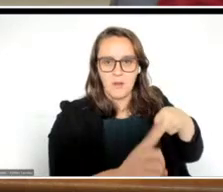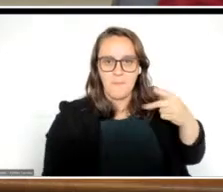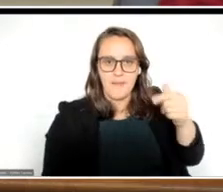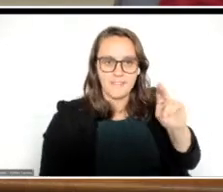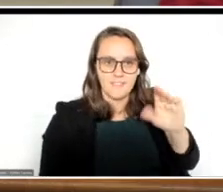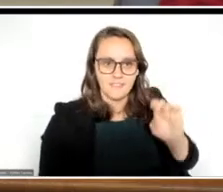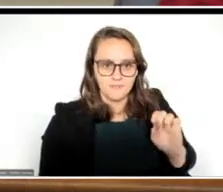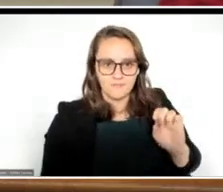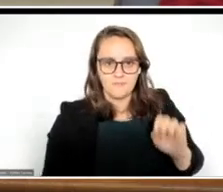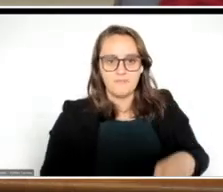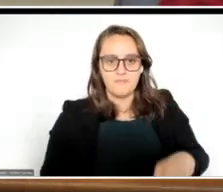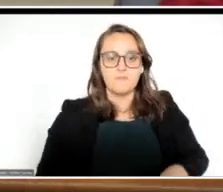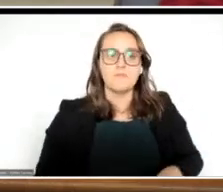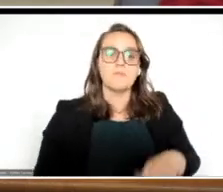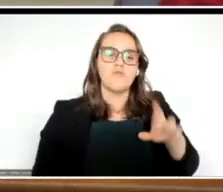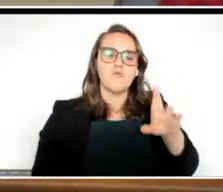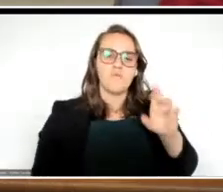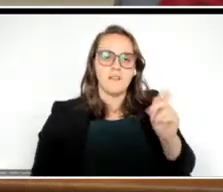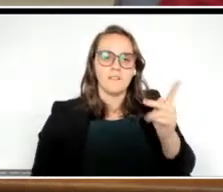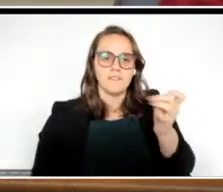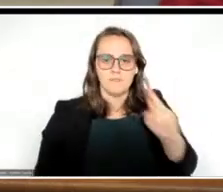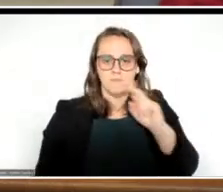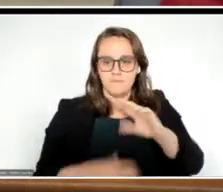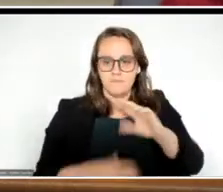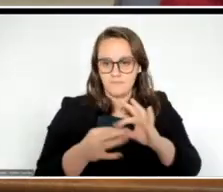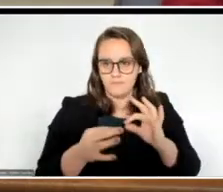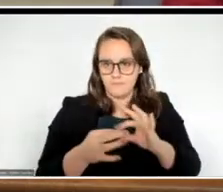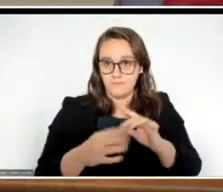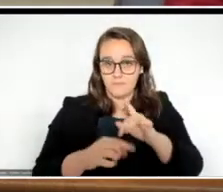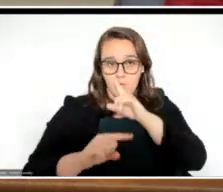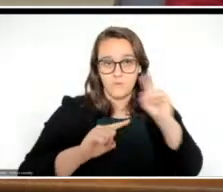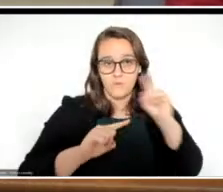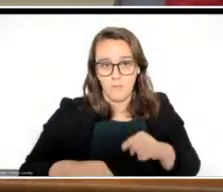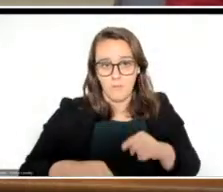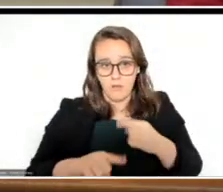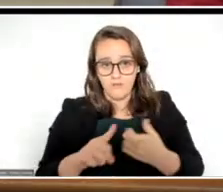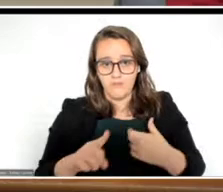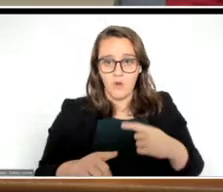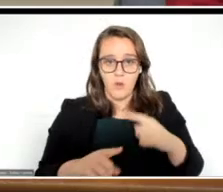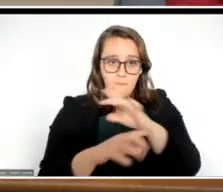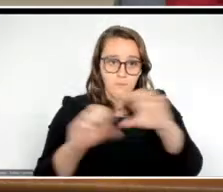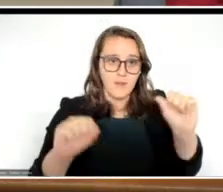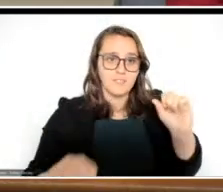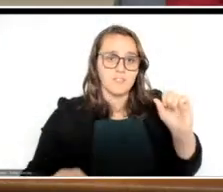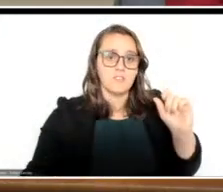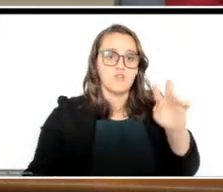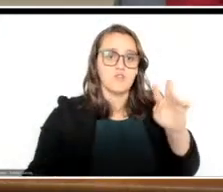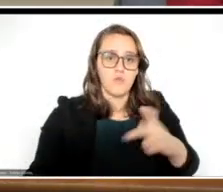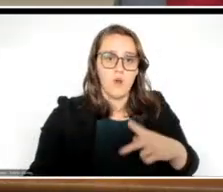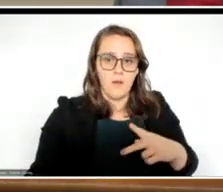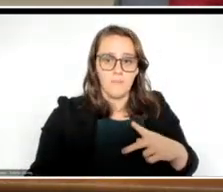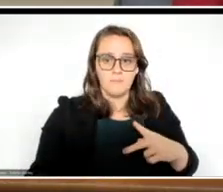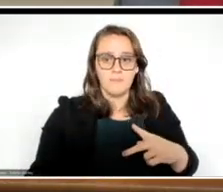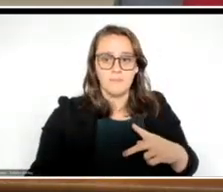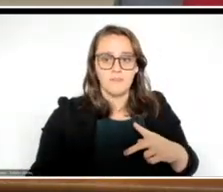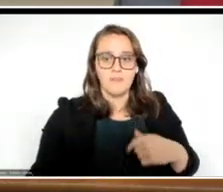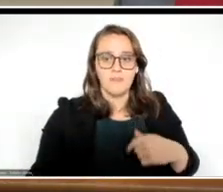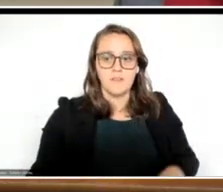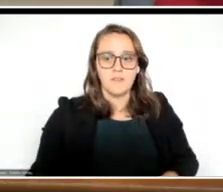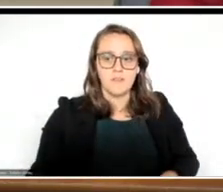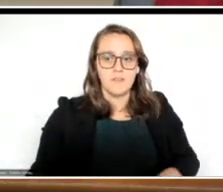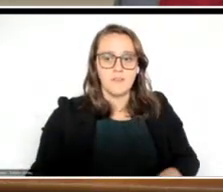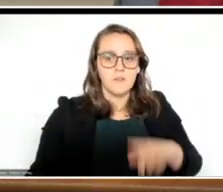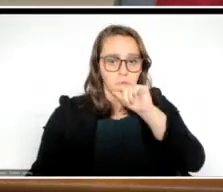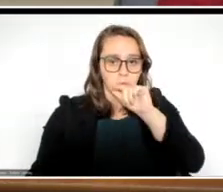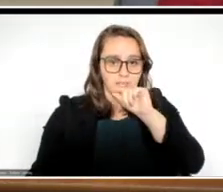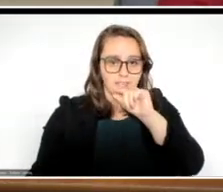small sample of the reactions that President Trump's Fan the Flames tweet provoked among Capitol